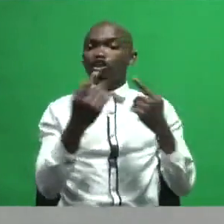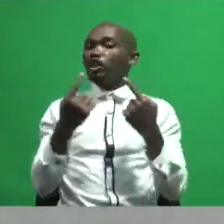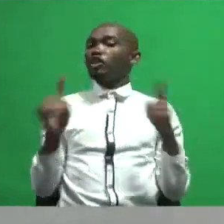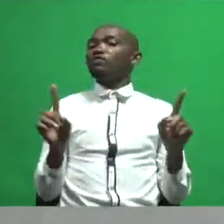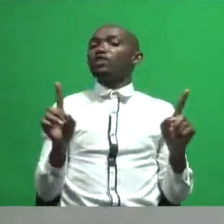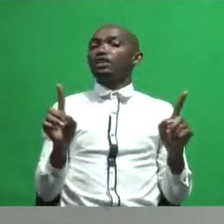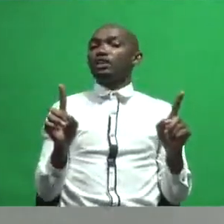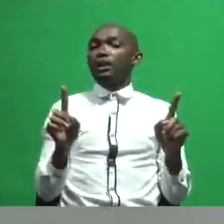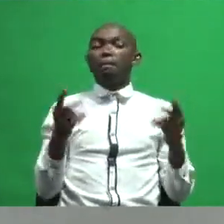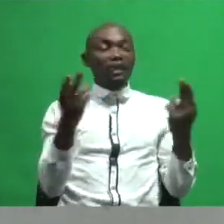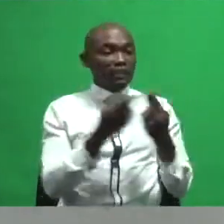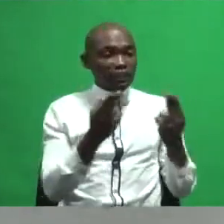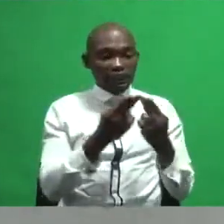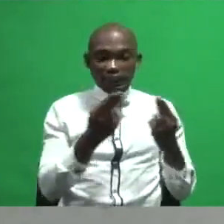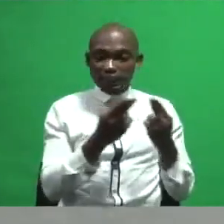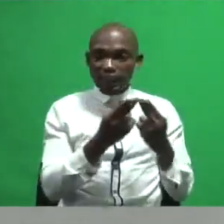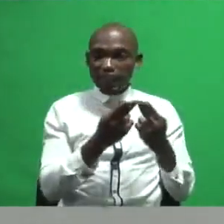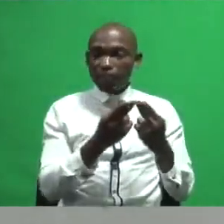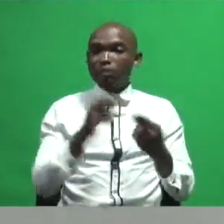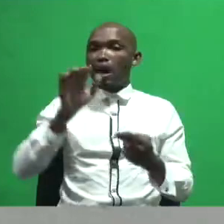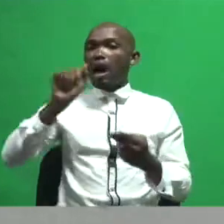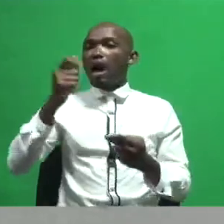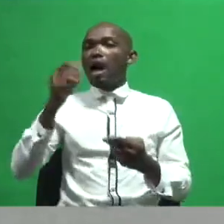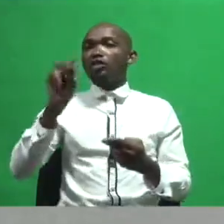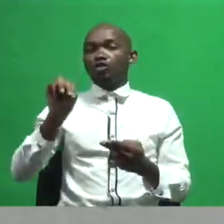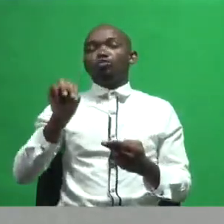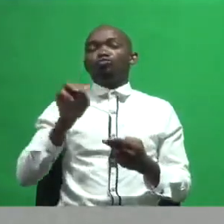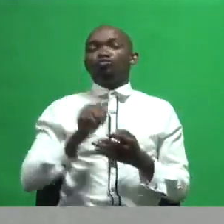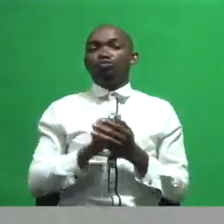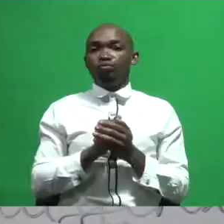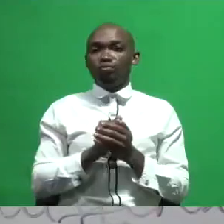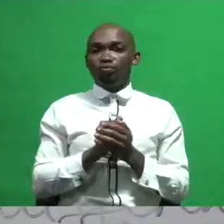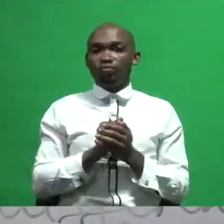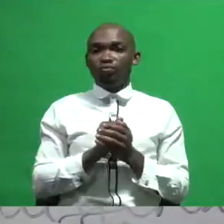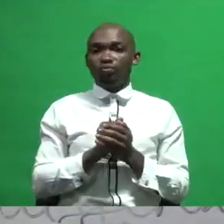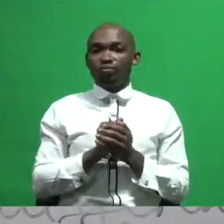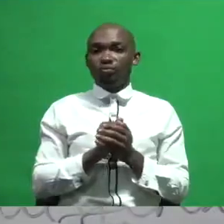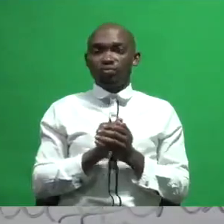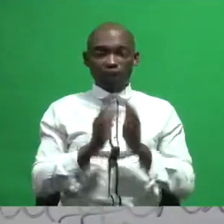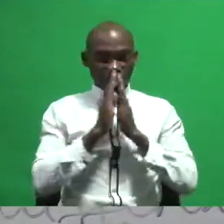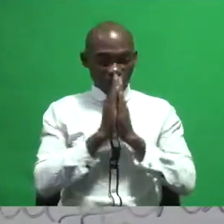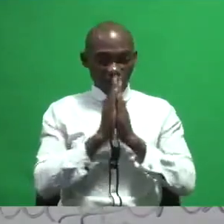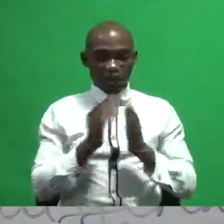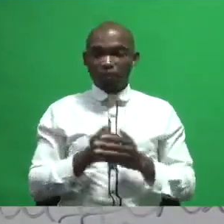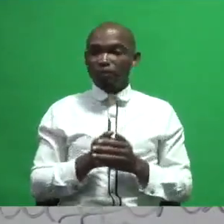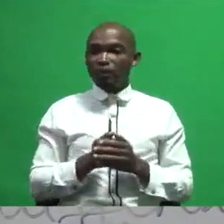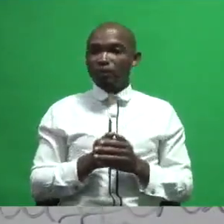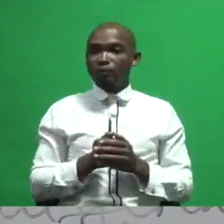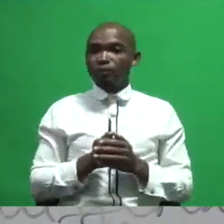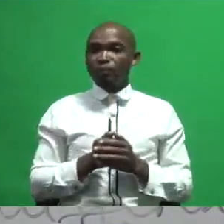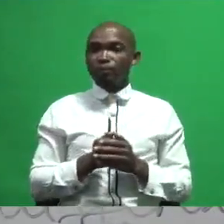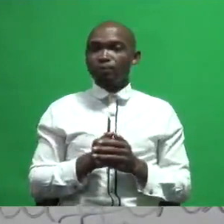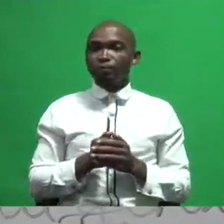are arranged differently, but have the same what? Molecular formula. Thank you very